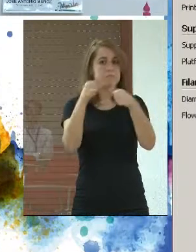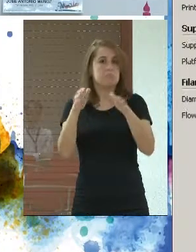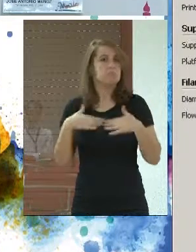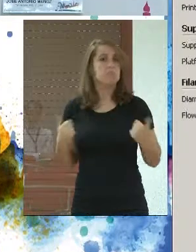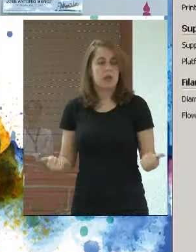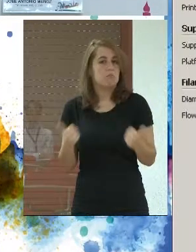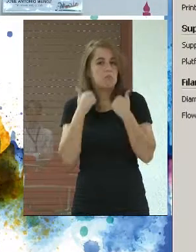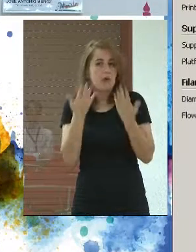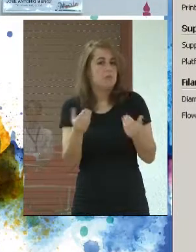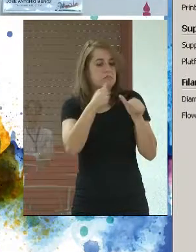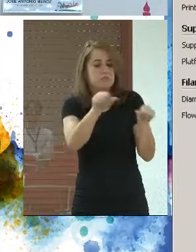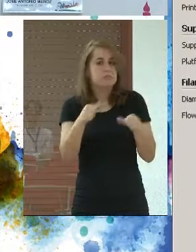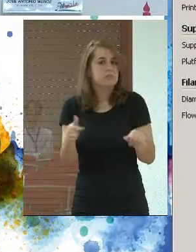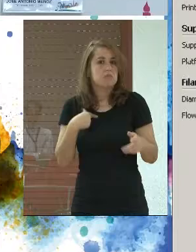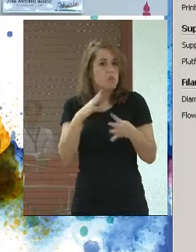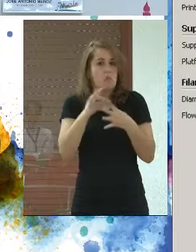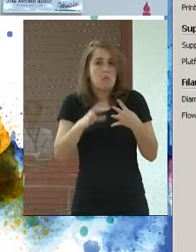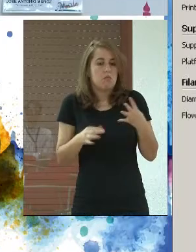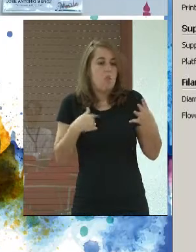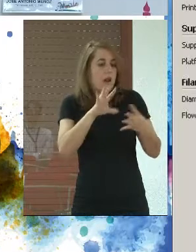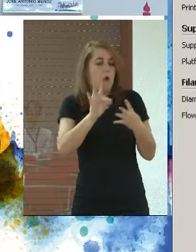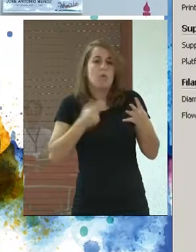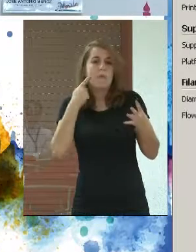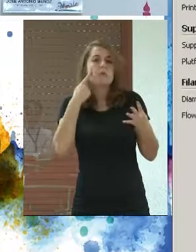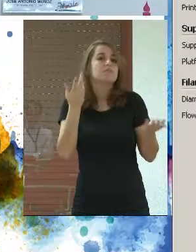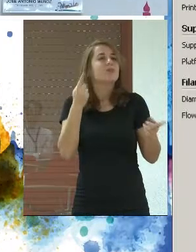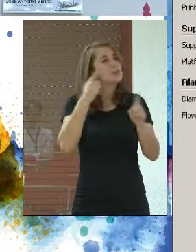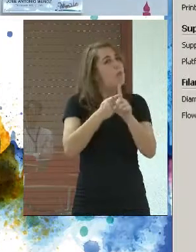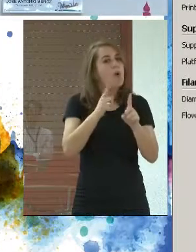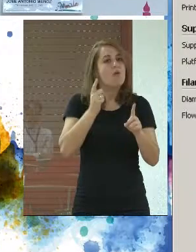is located. I can put the labels wherever it is that I want to put them.